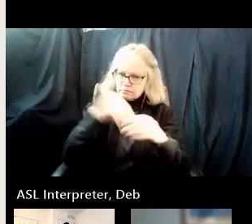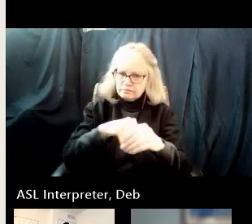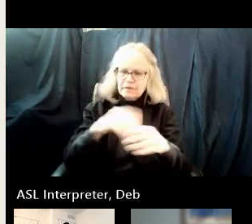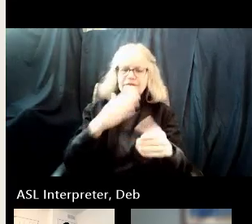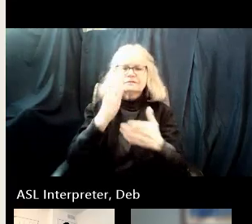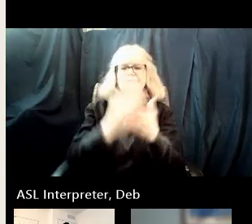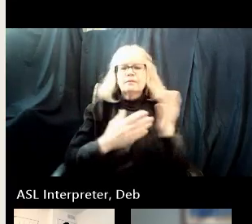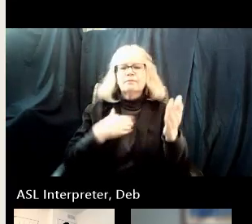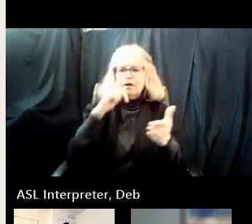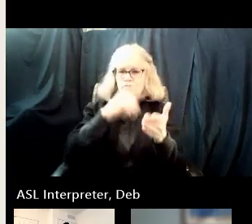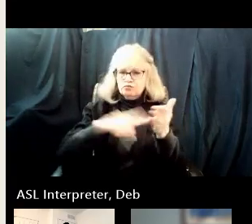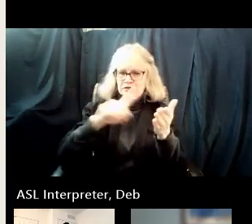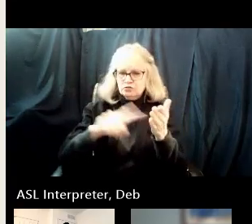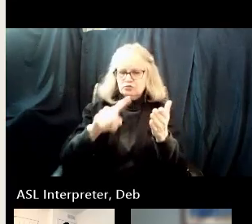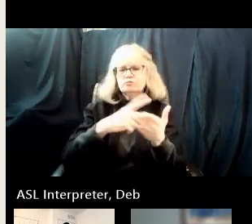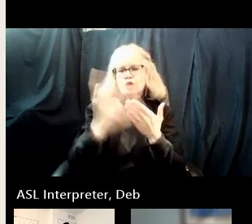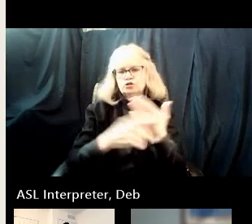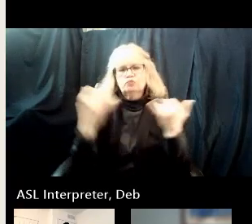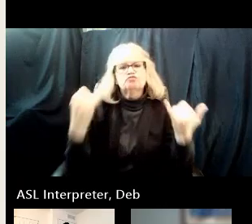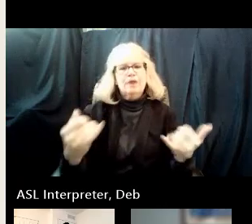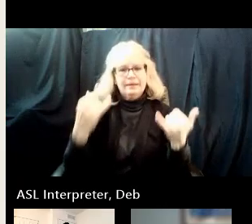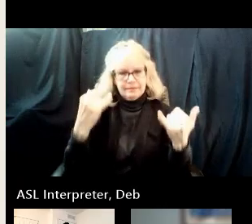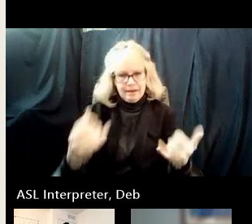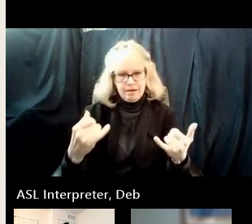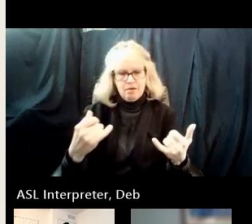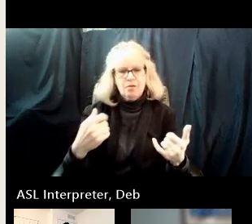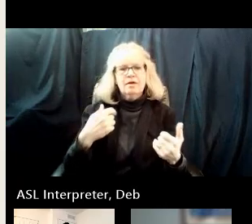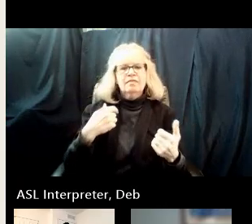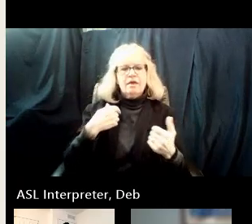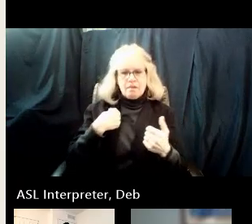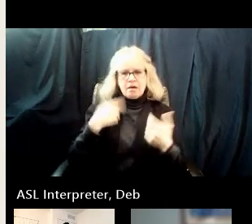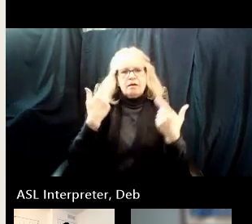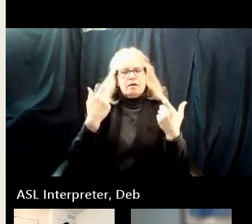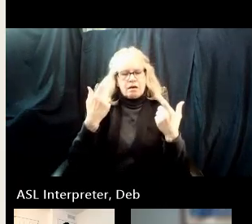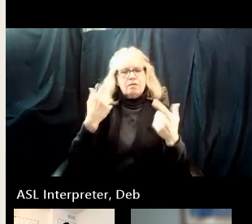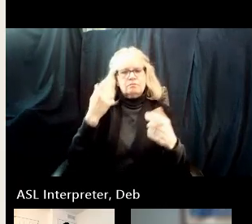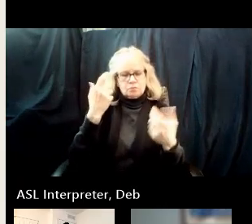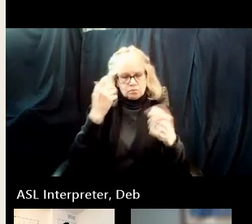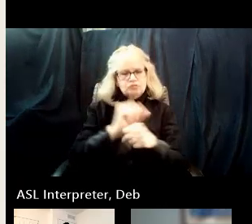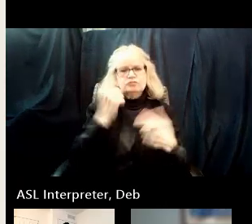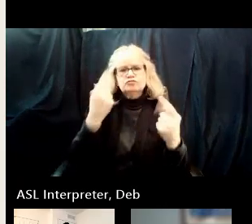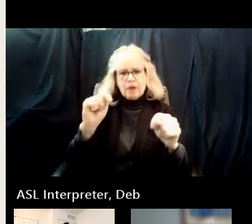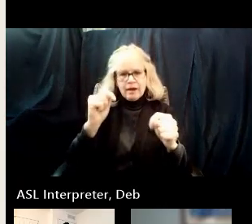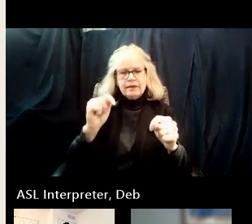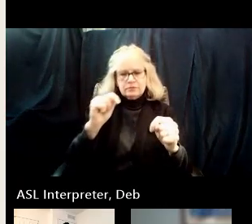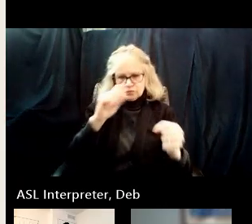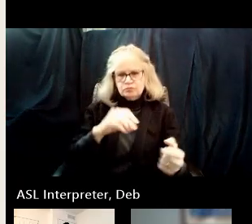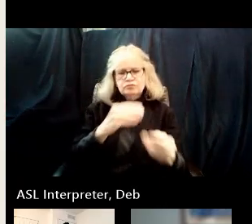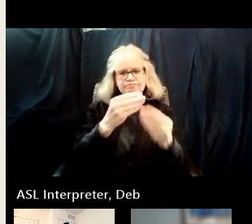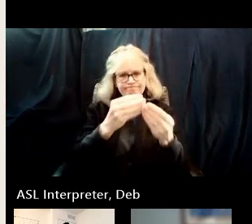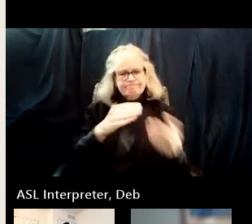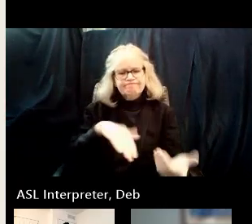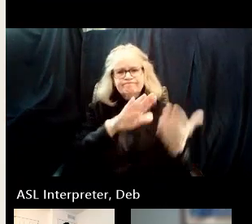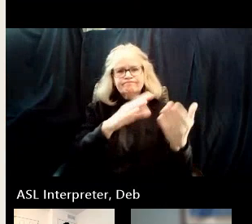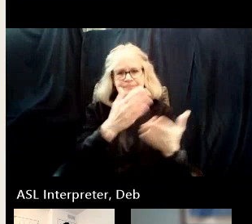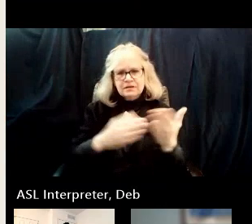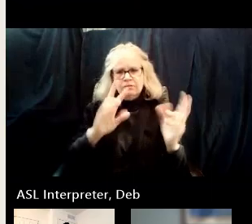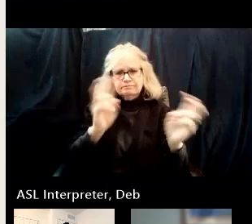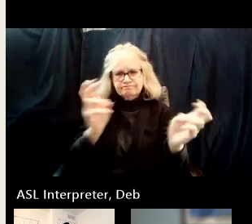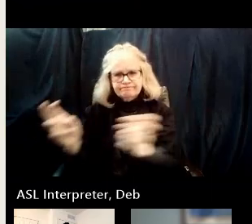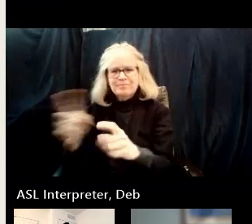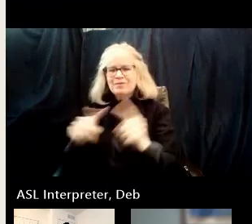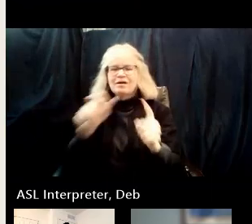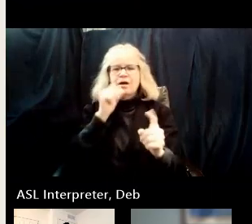now that are in my mind working to address some of these things, but won't have enough time to go into that in detail, but